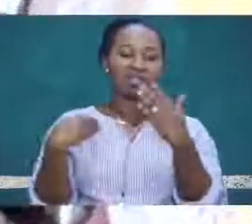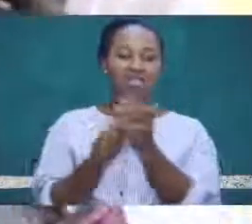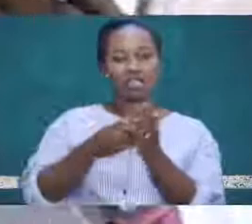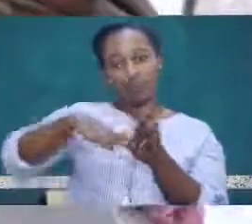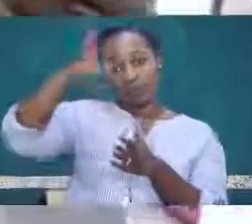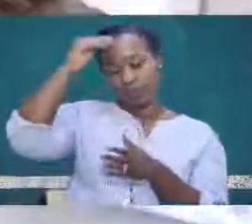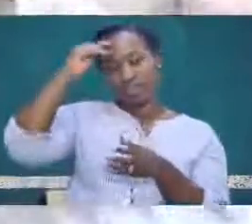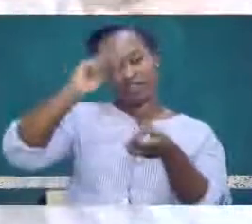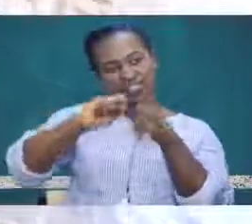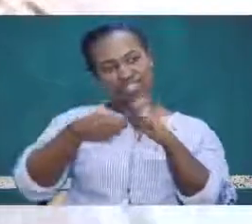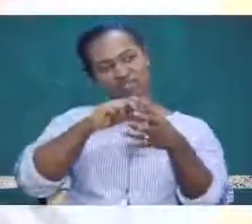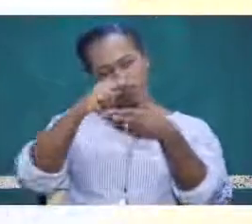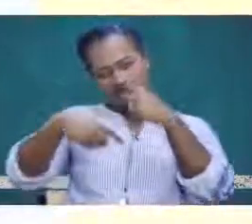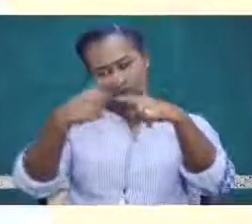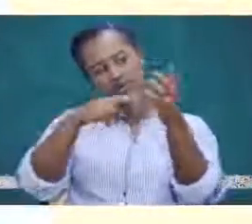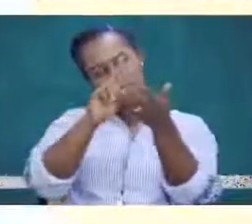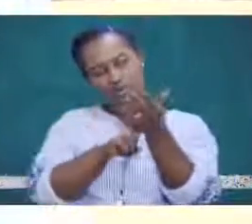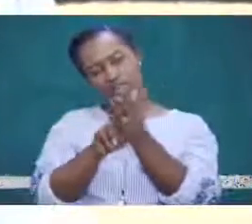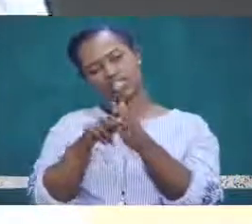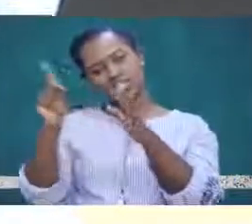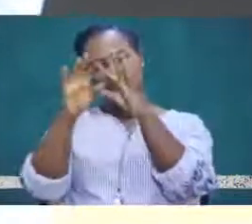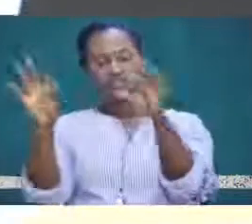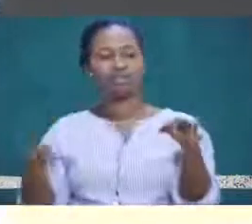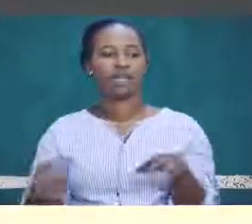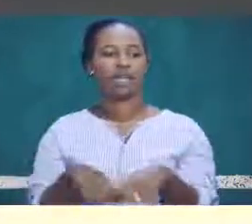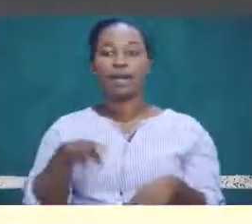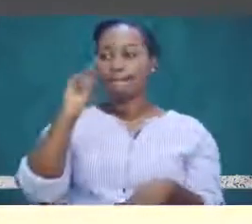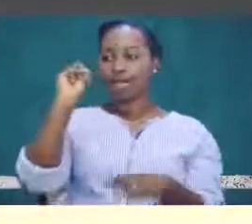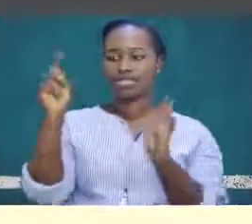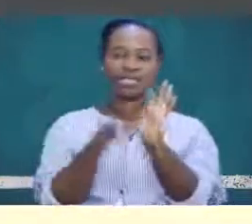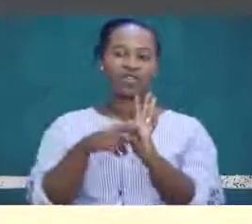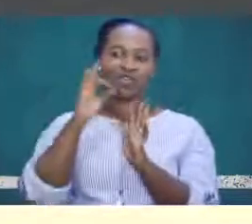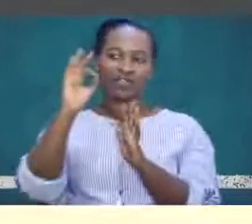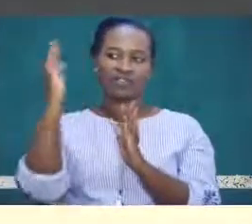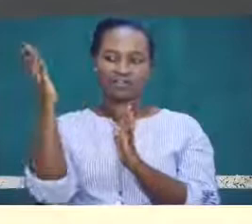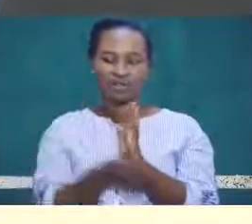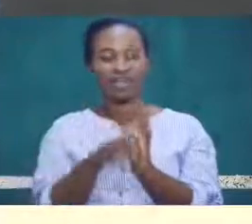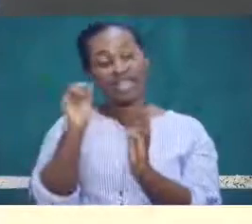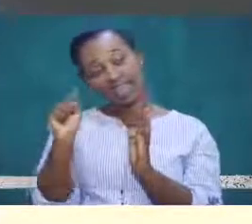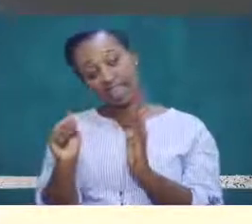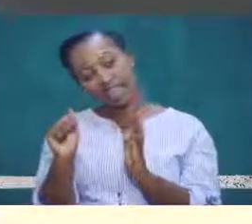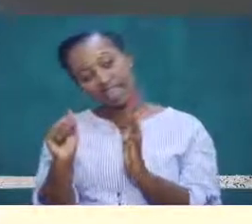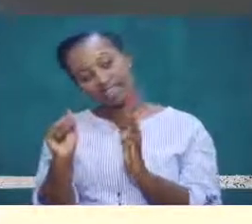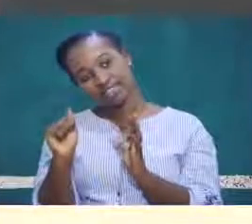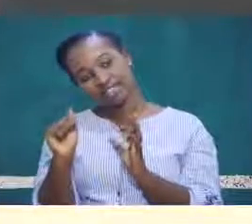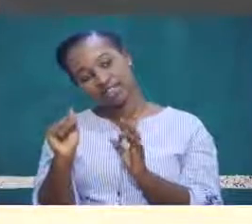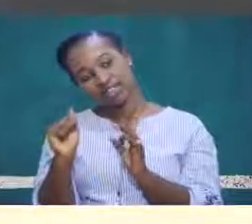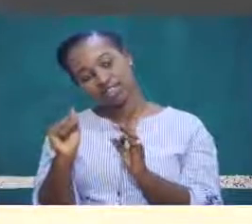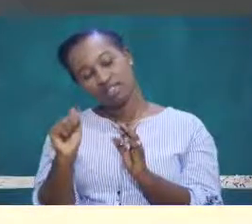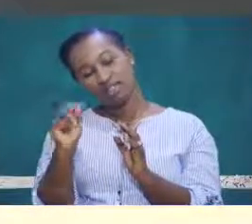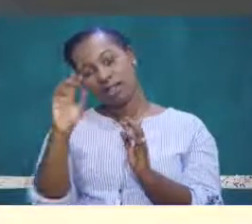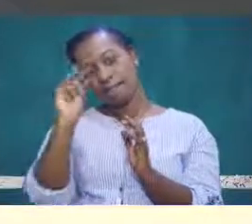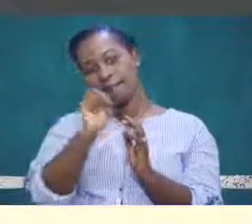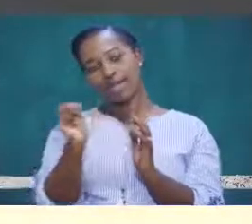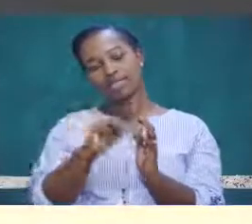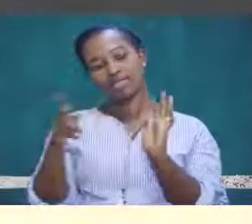studying physics. Very important formula. So mass is force over over acceleration, sorry. Mass